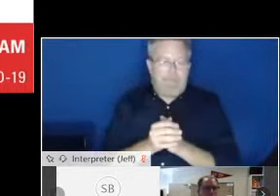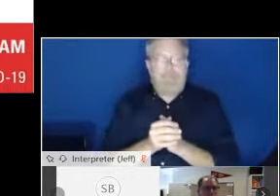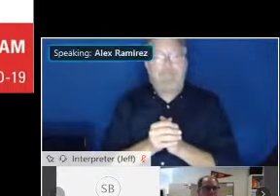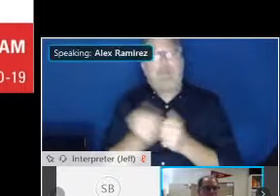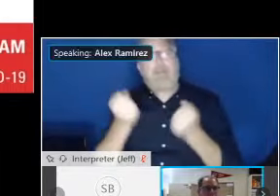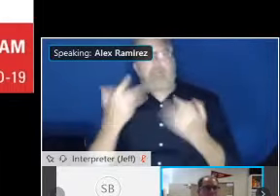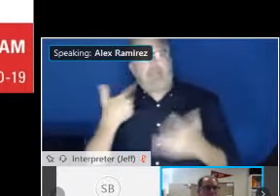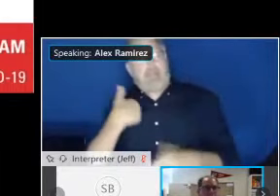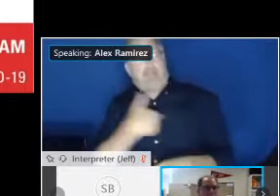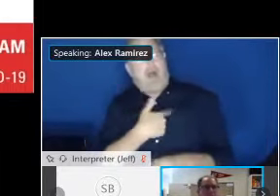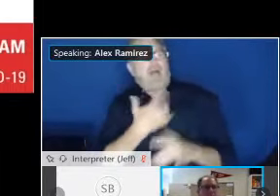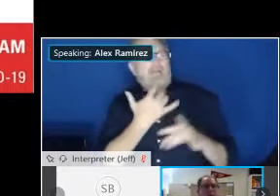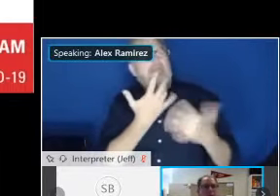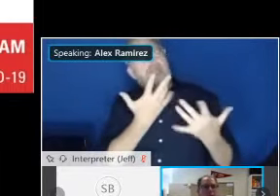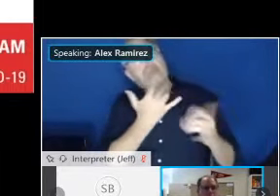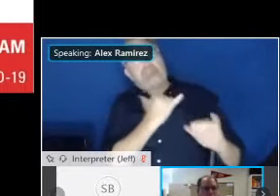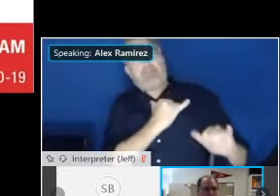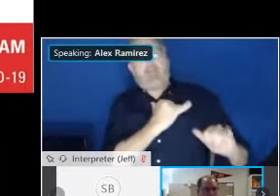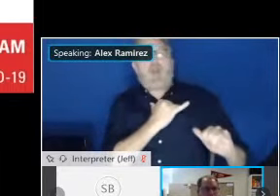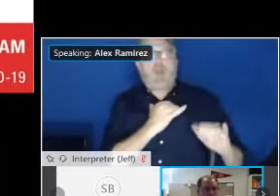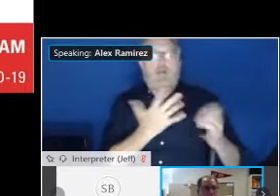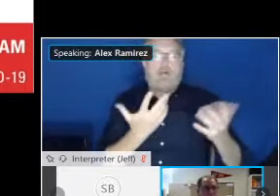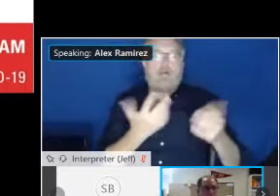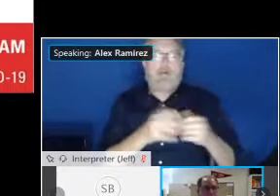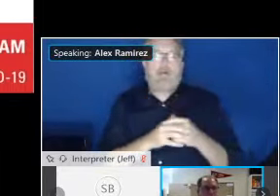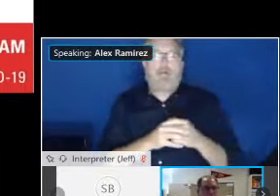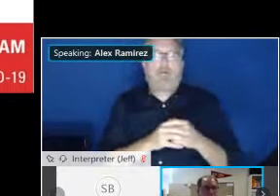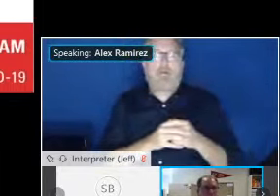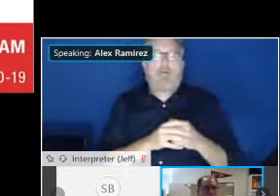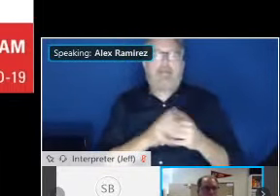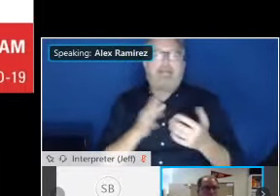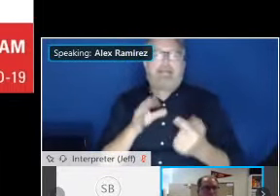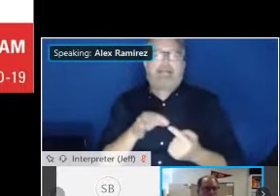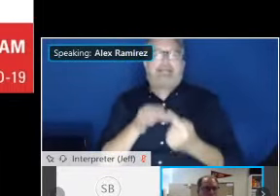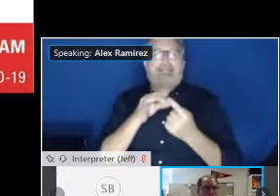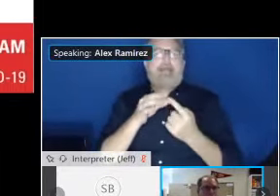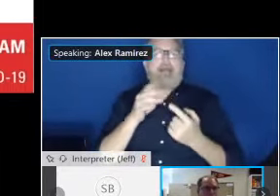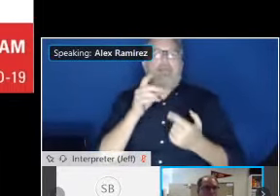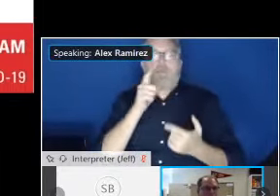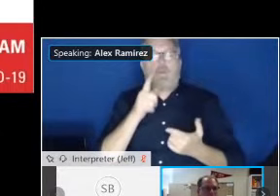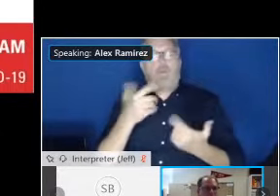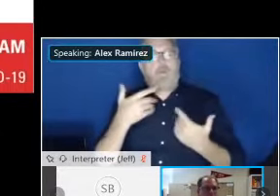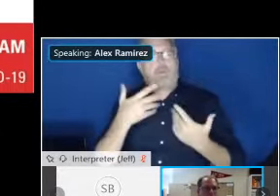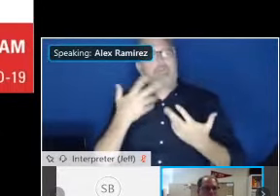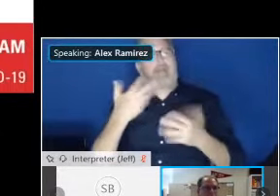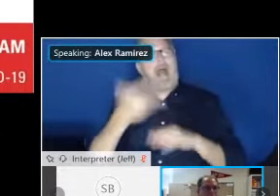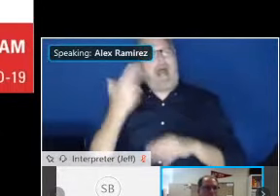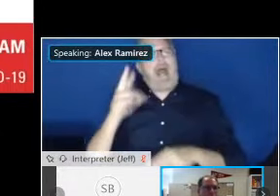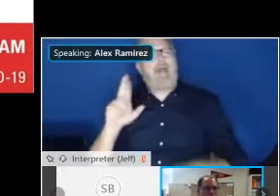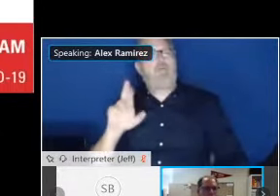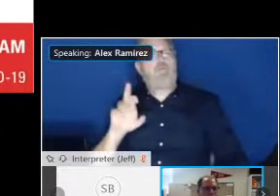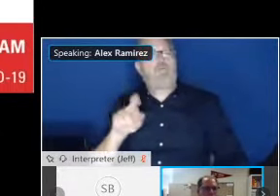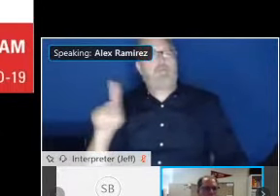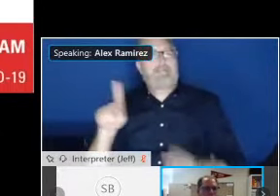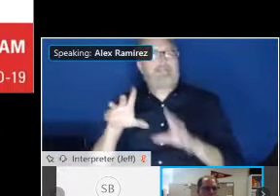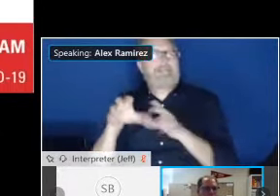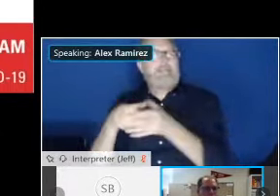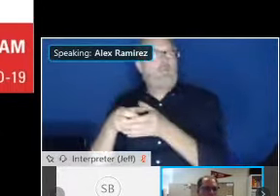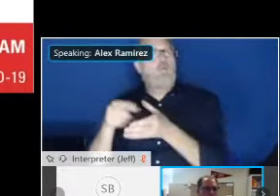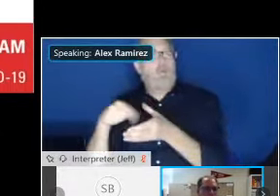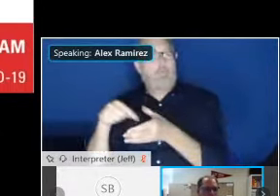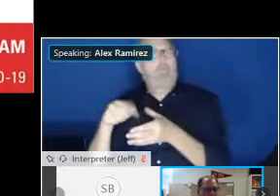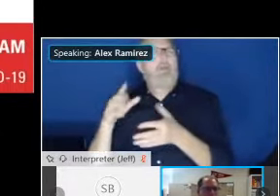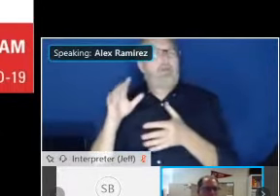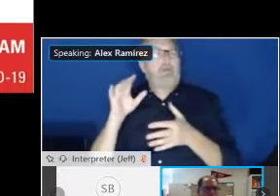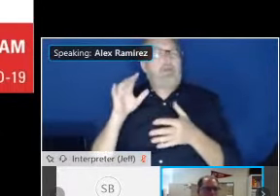of things are similar other than maybe for some of us that have that higher risk category, we have that ability